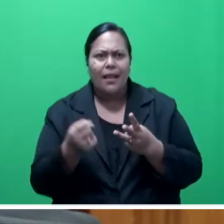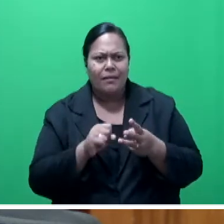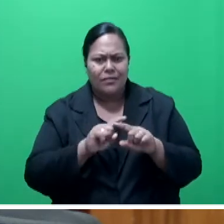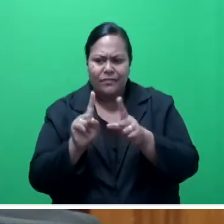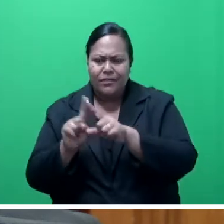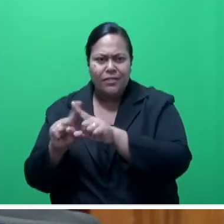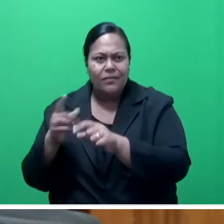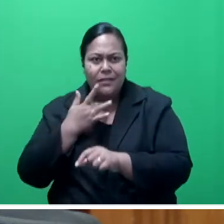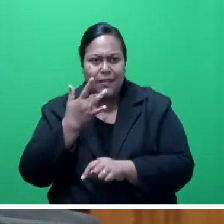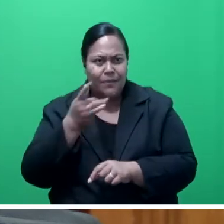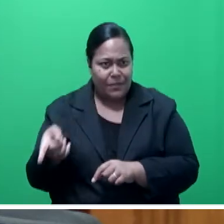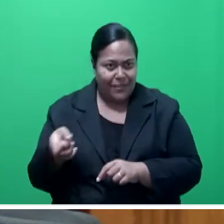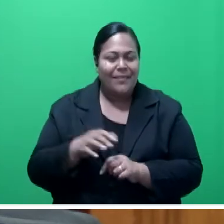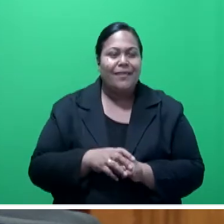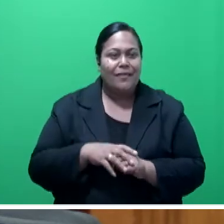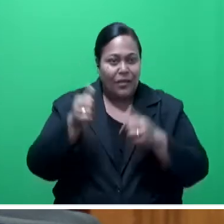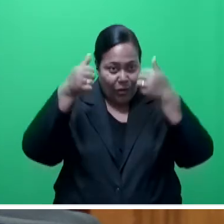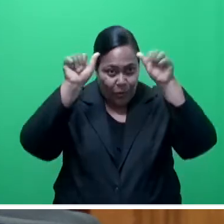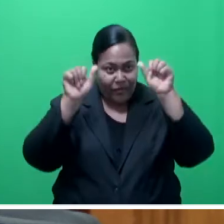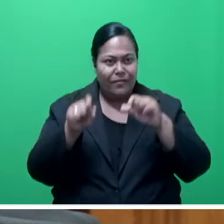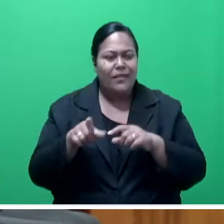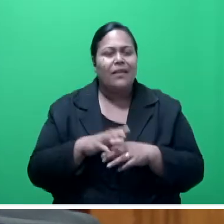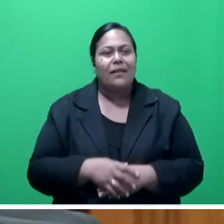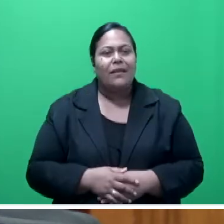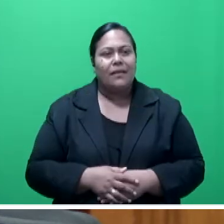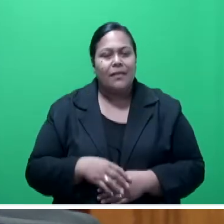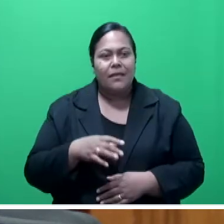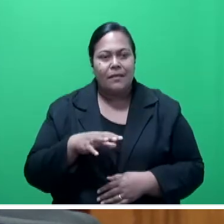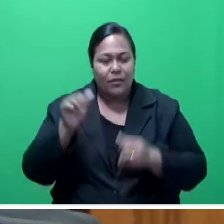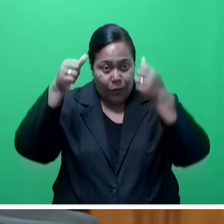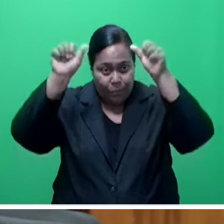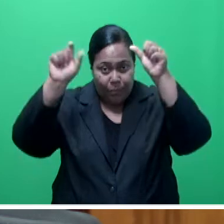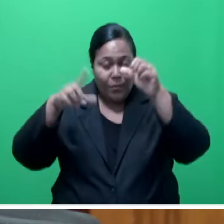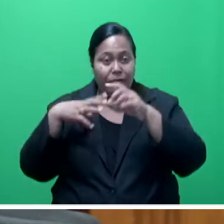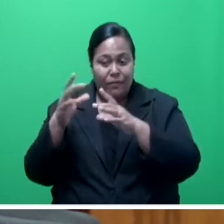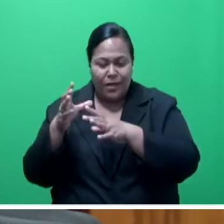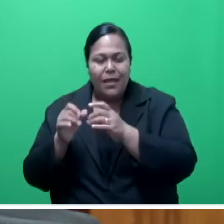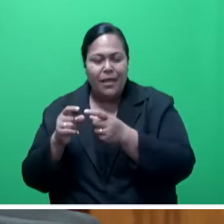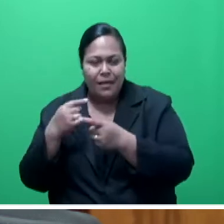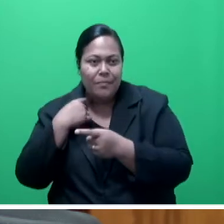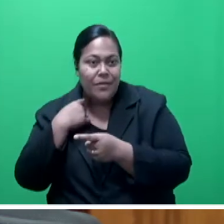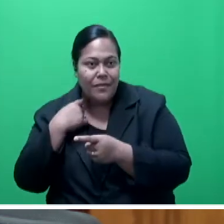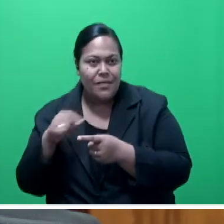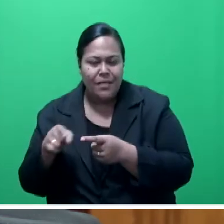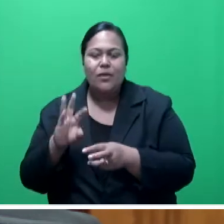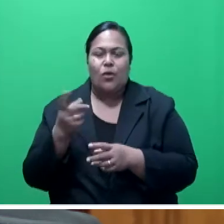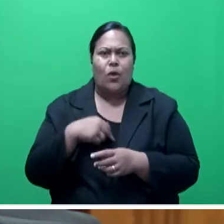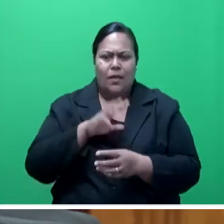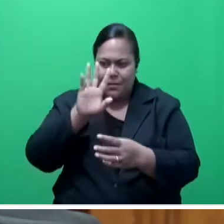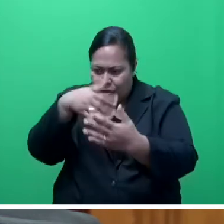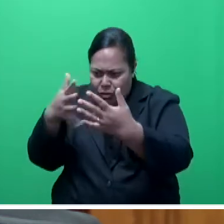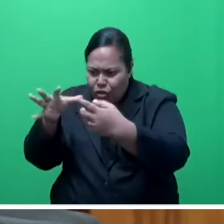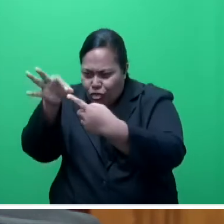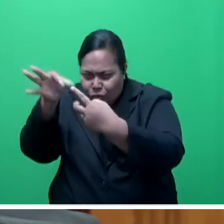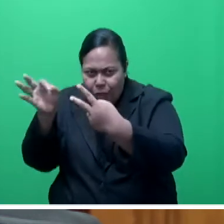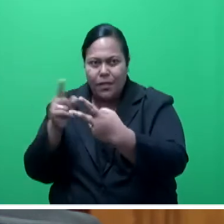dairy, Wagyu and Roadmaster for beef cattle, Mr. Speaker. Carefully selected for its good performance in terms of heat